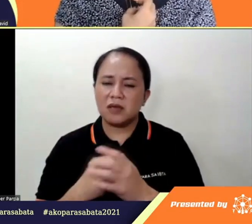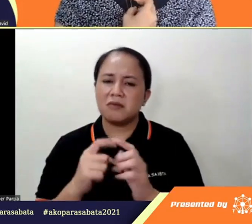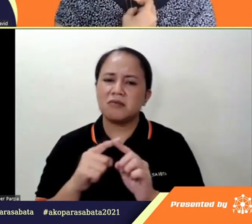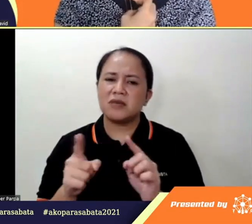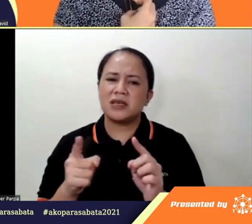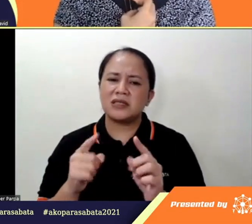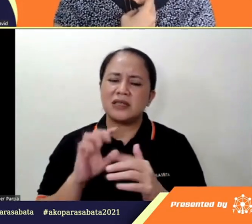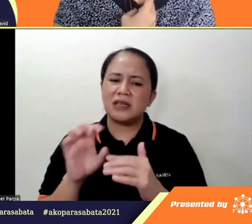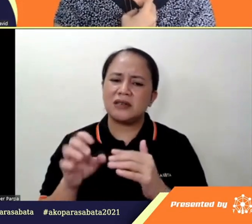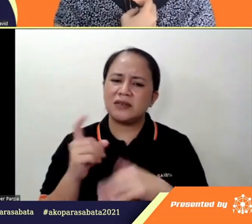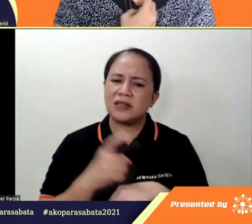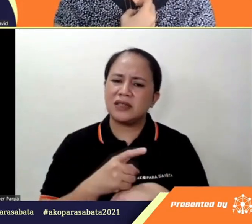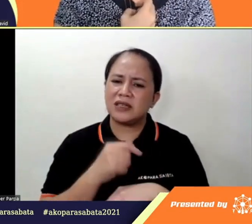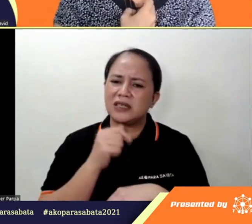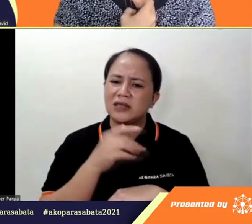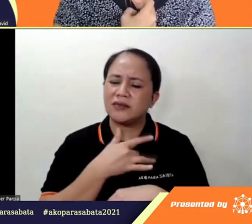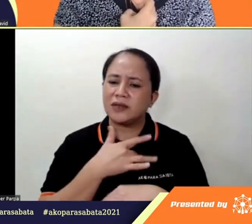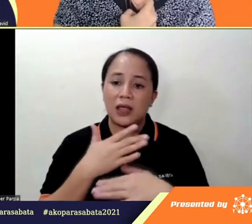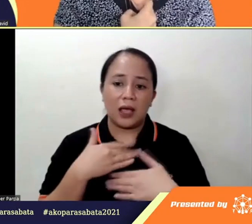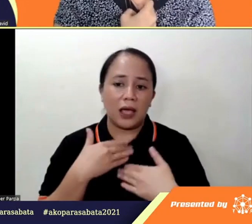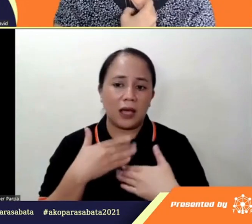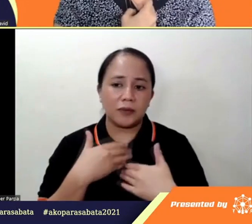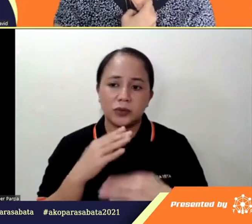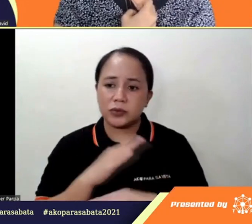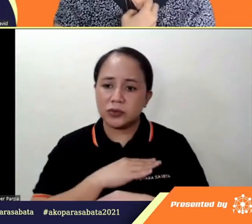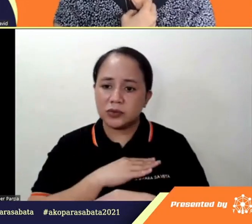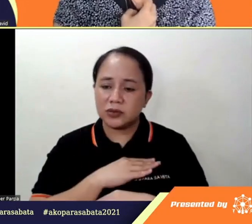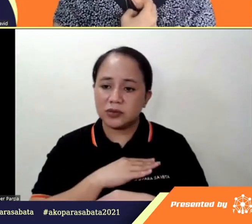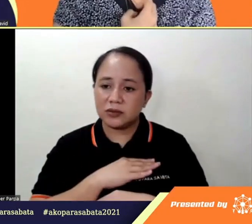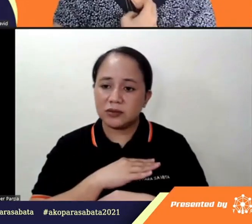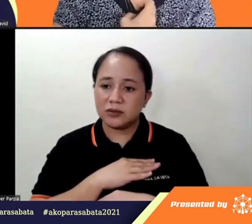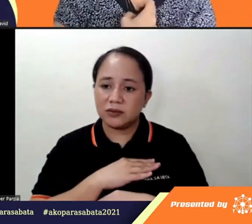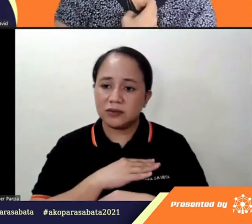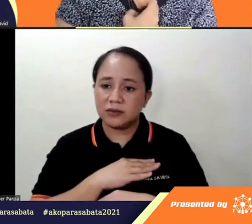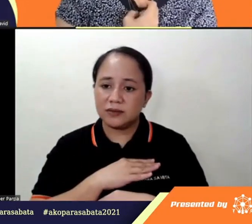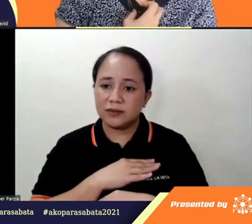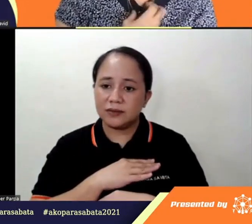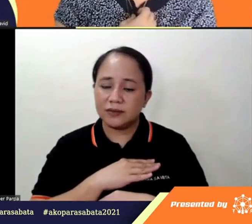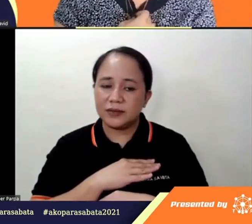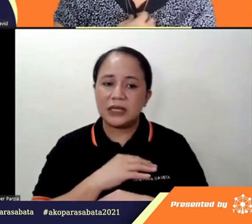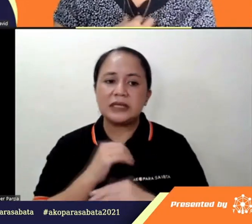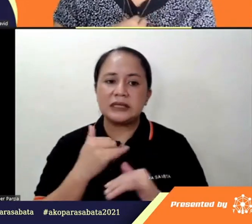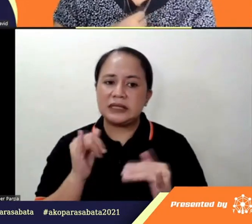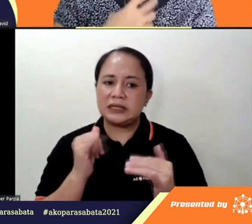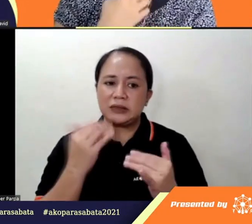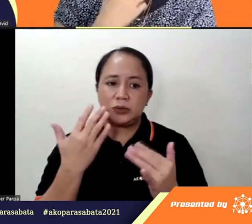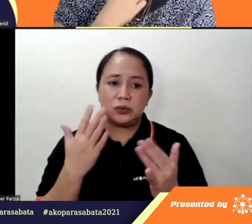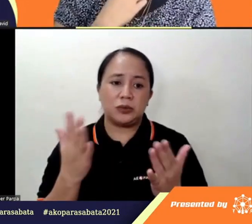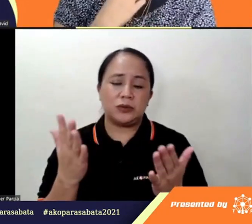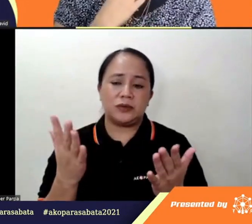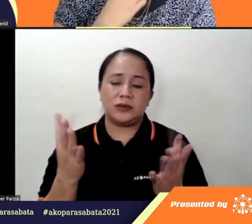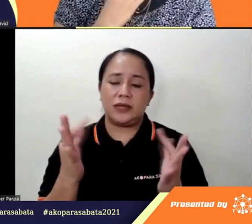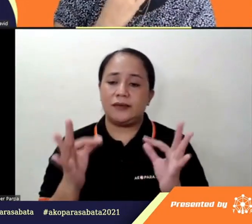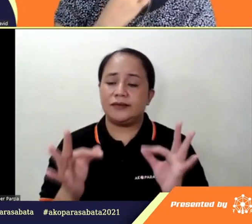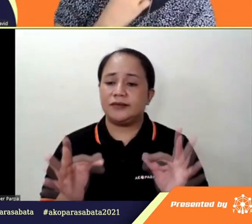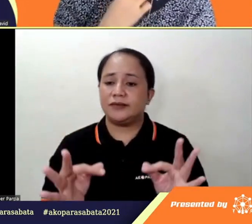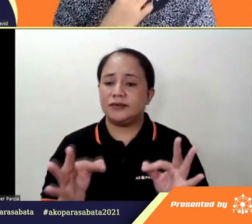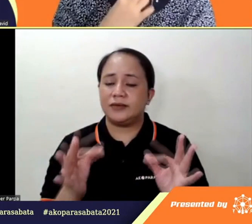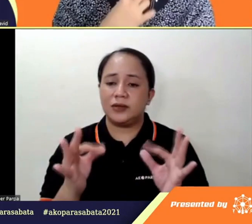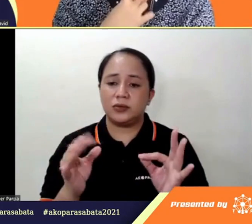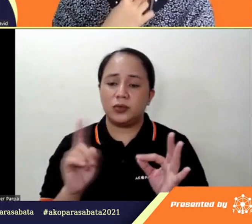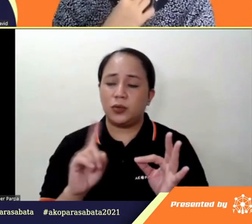the day, hindi pa rin niya ma-feel yung happiness or satisfaction. Or hindi pa rin niya alam kasi yung gusto